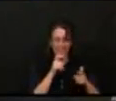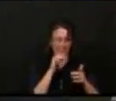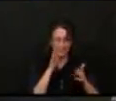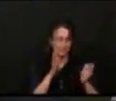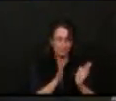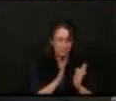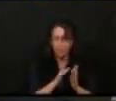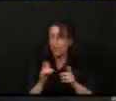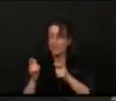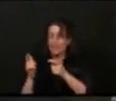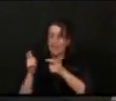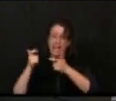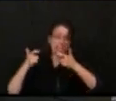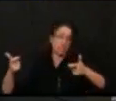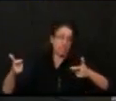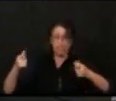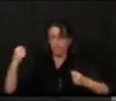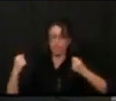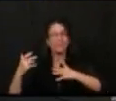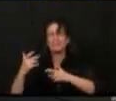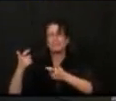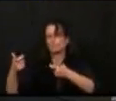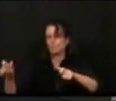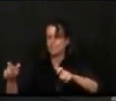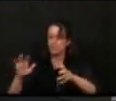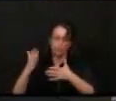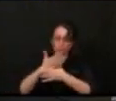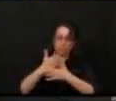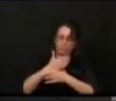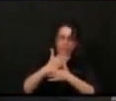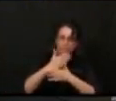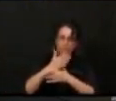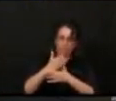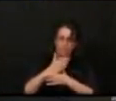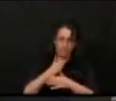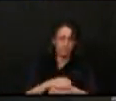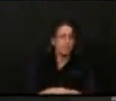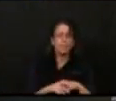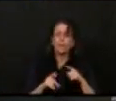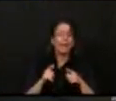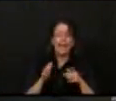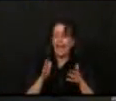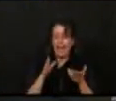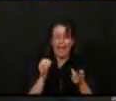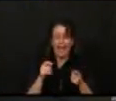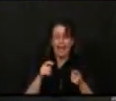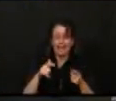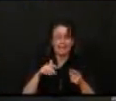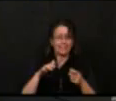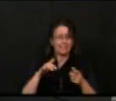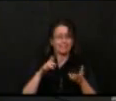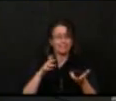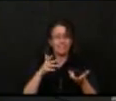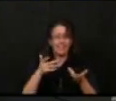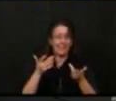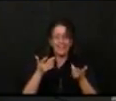aiming for that. And so they come from a radius, I would say. Right.